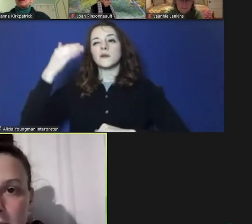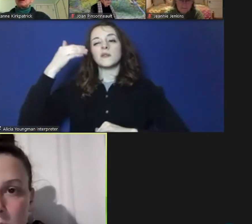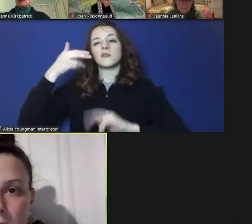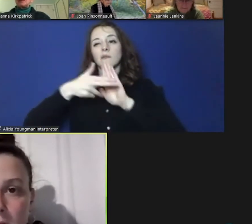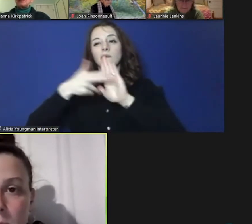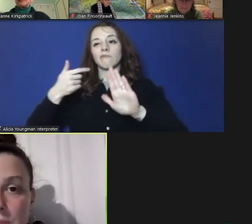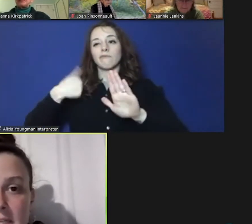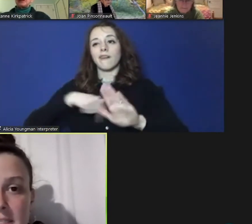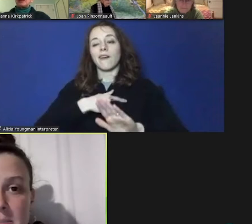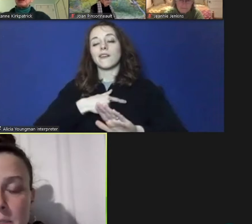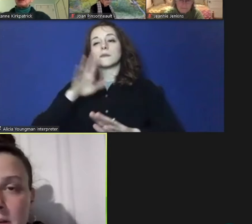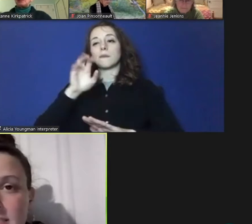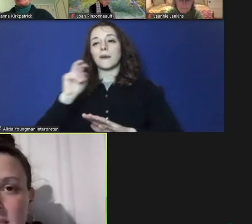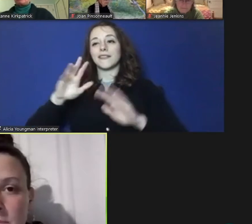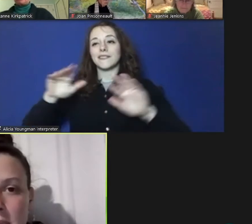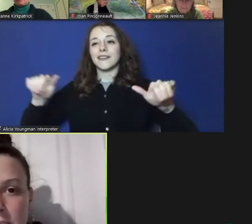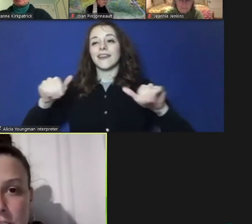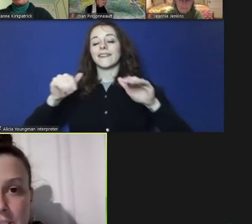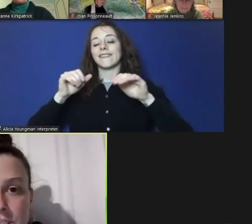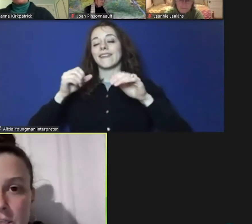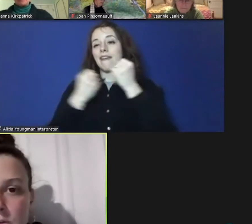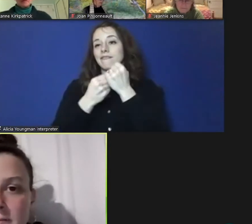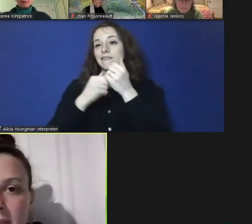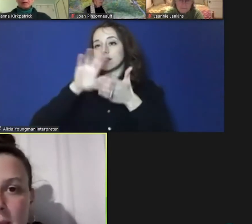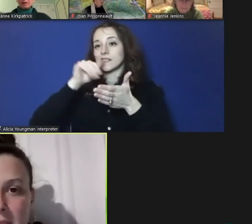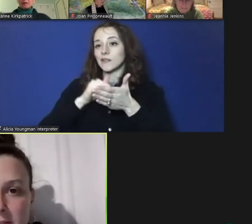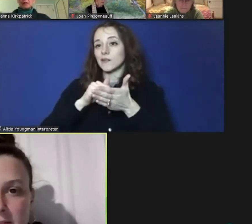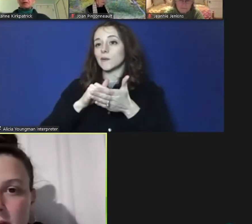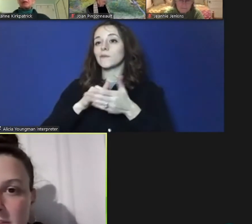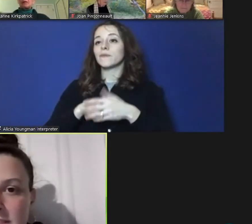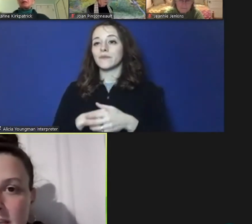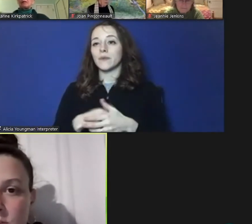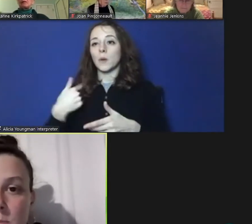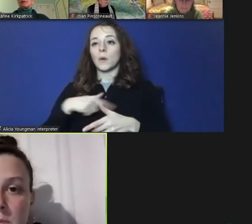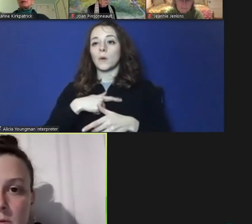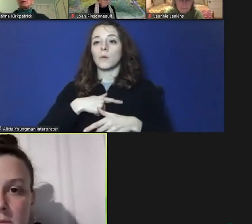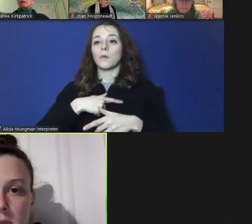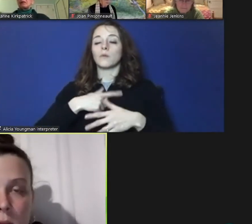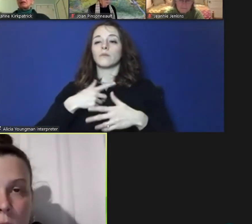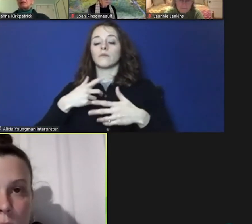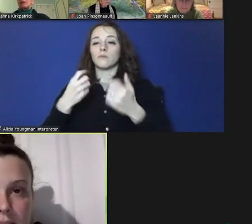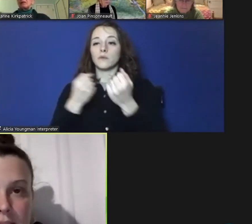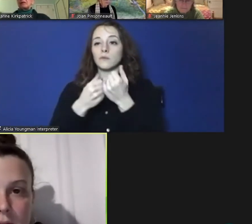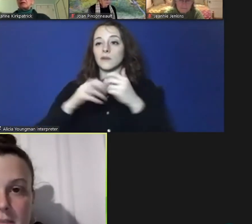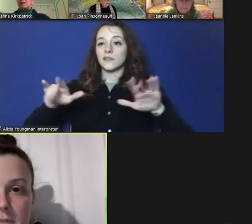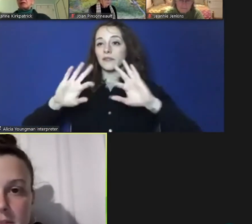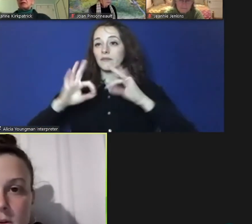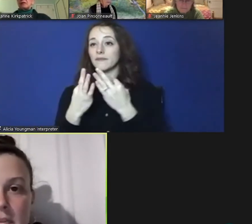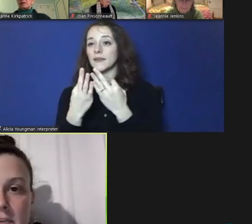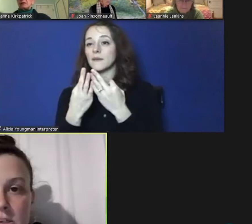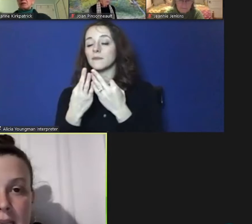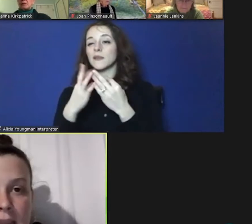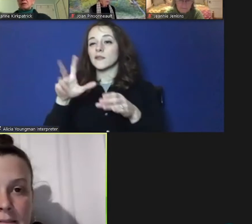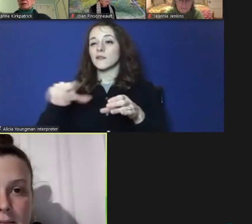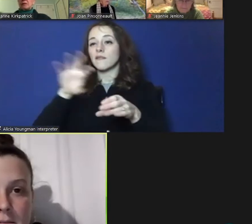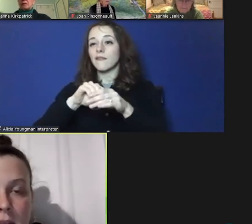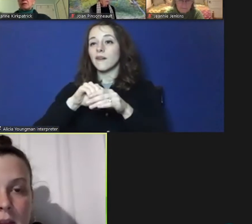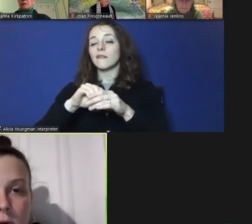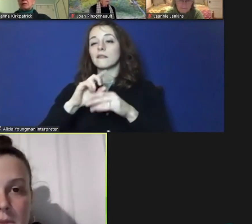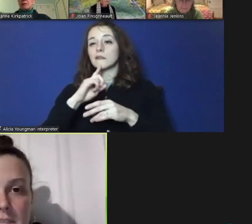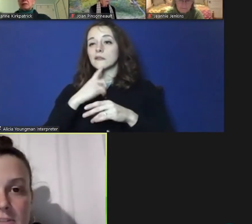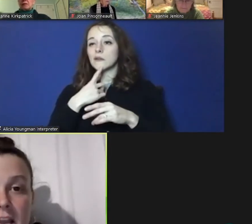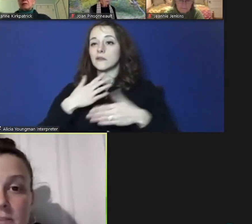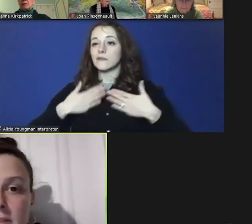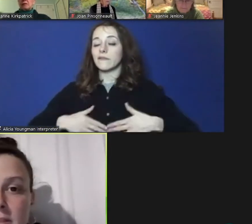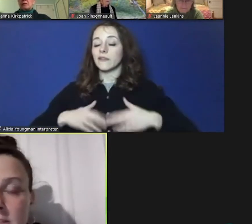Center. So we are a multidisciplinary team that ensures children and families involved in sexual abuse or serious physical injury